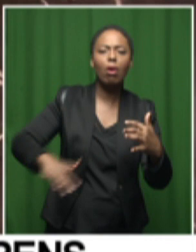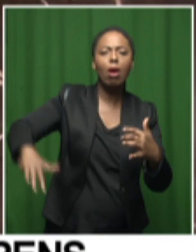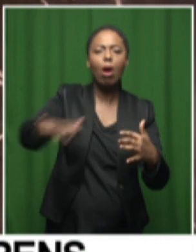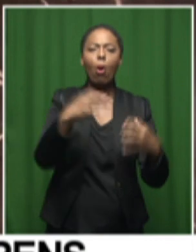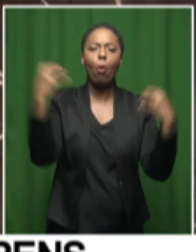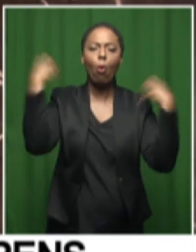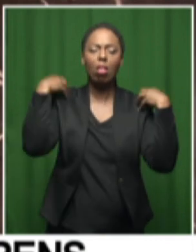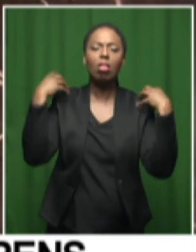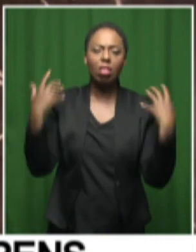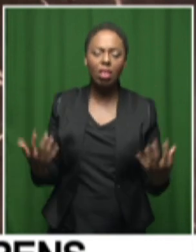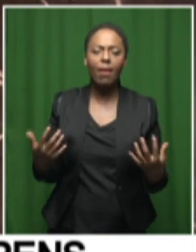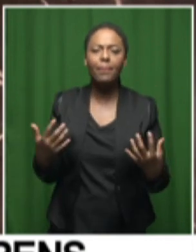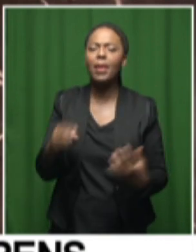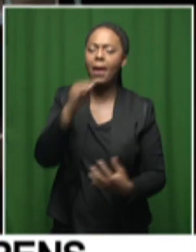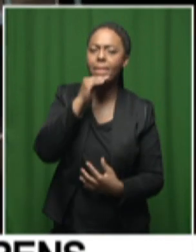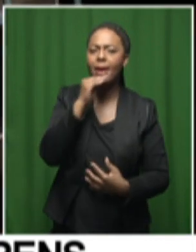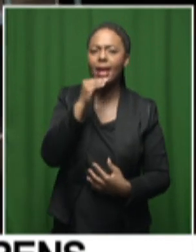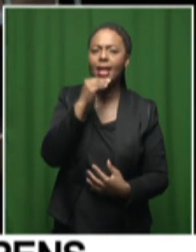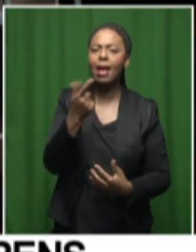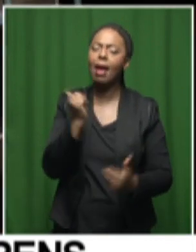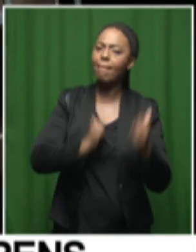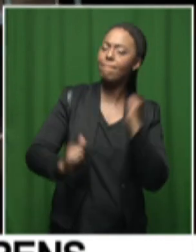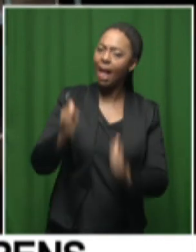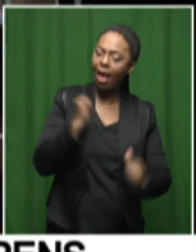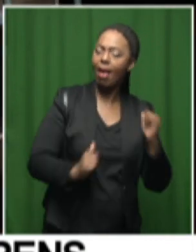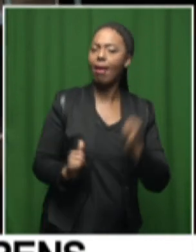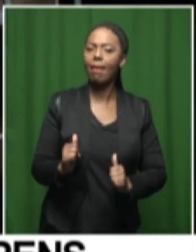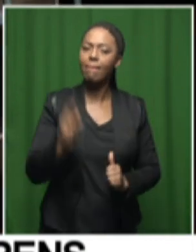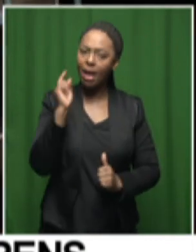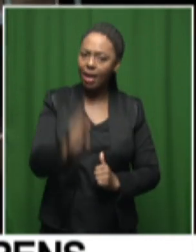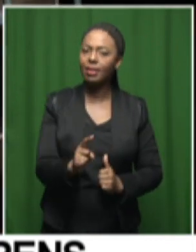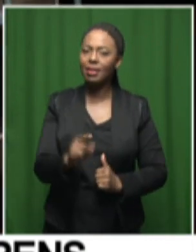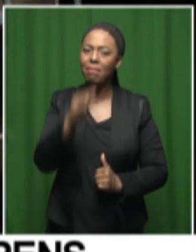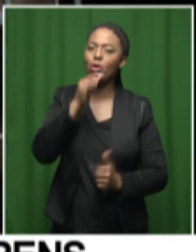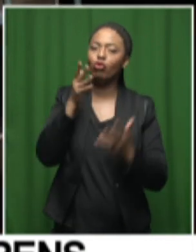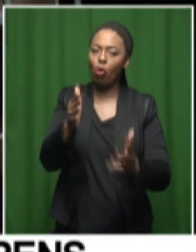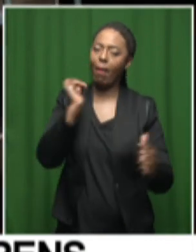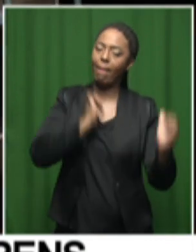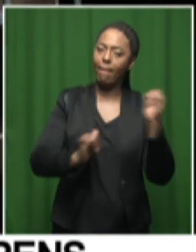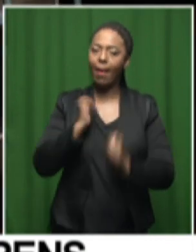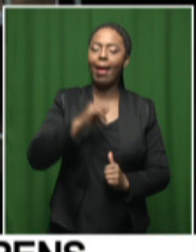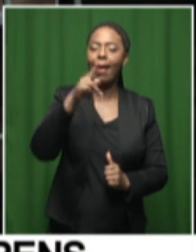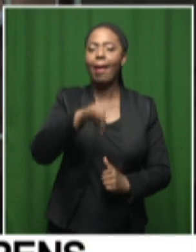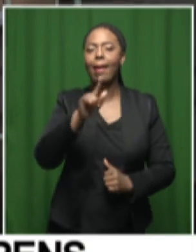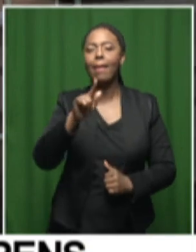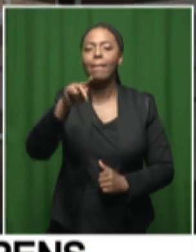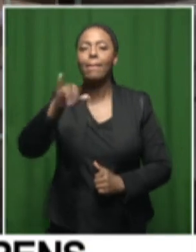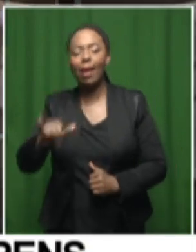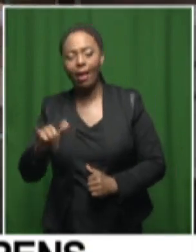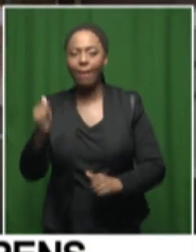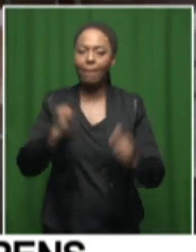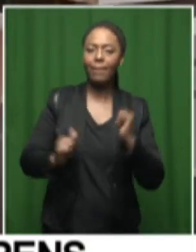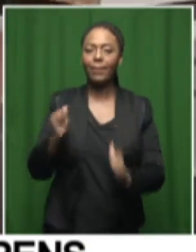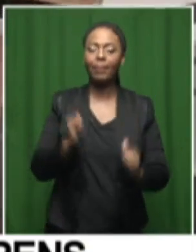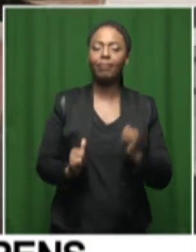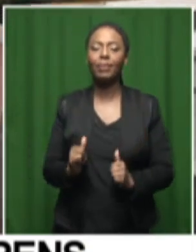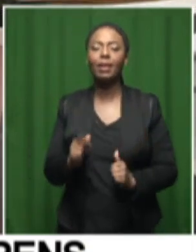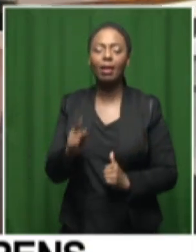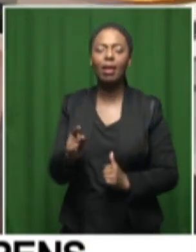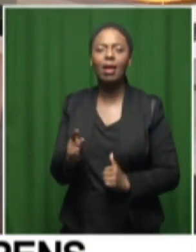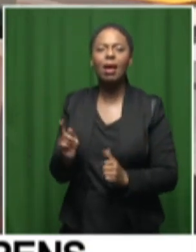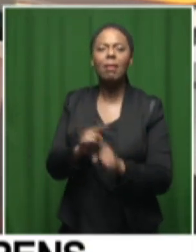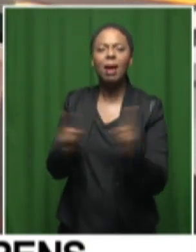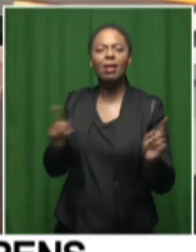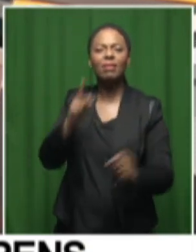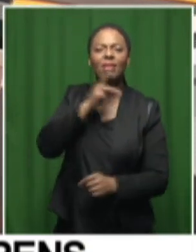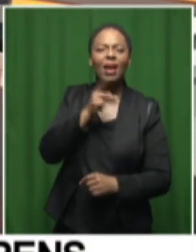like, it is. Yeah. It's called a play because you're meant to play, you know, so that's why we target that group. But on Friday, I had grade 7s come